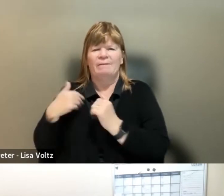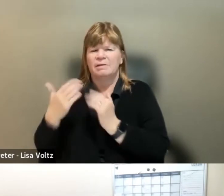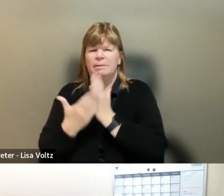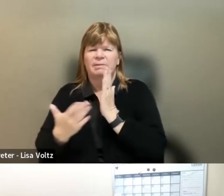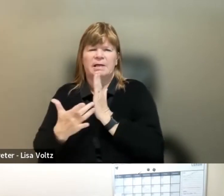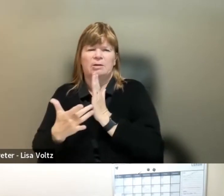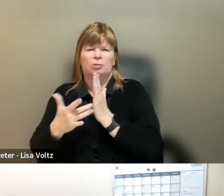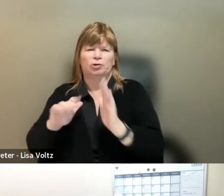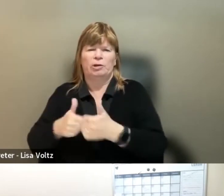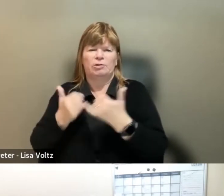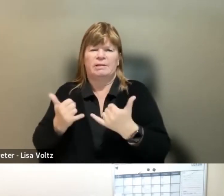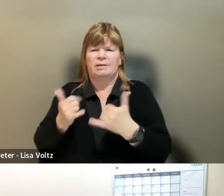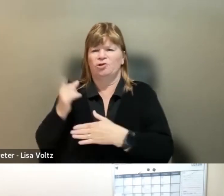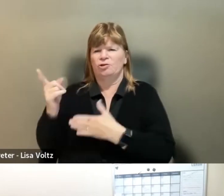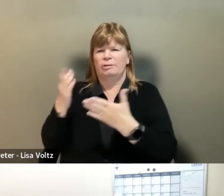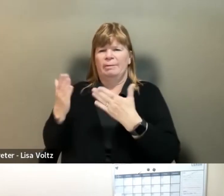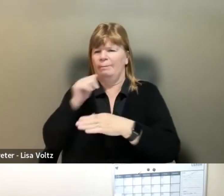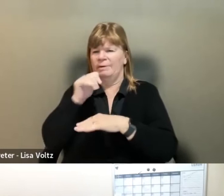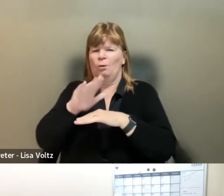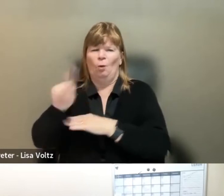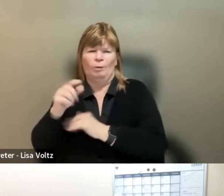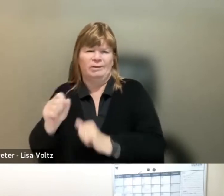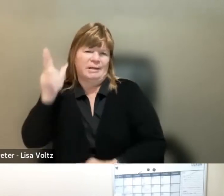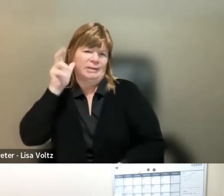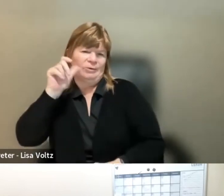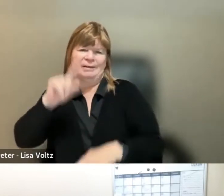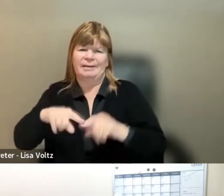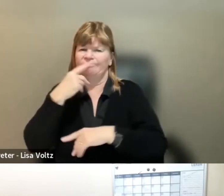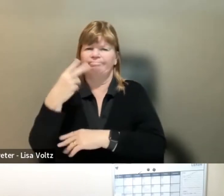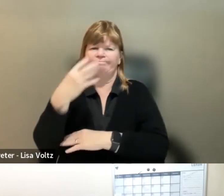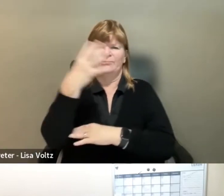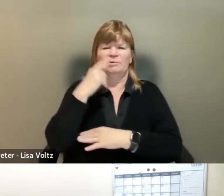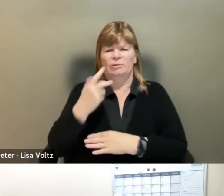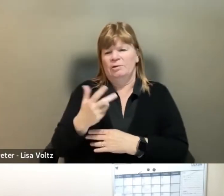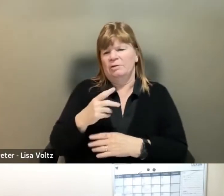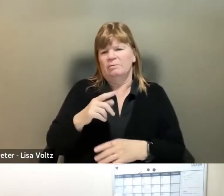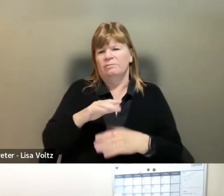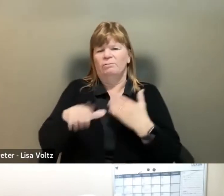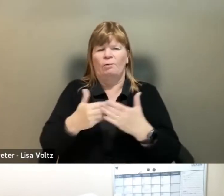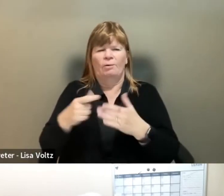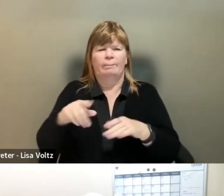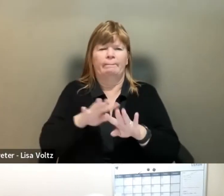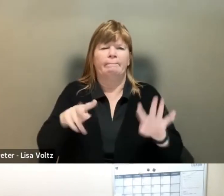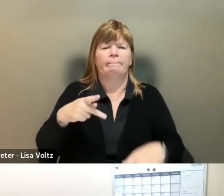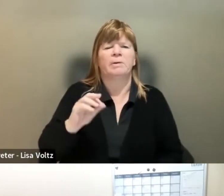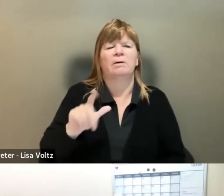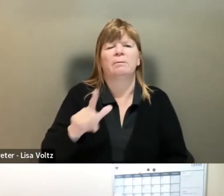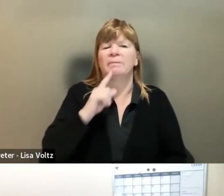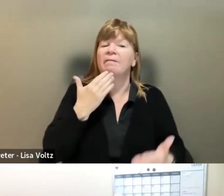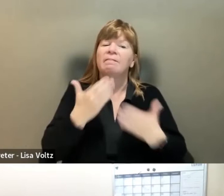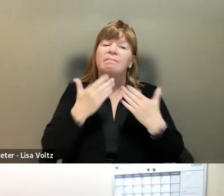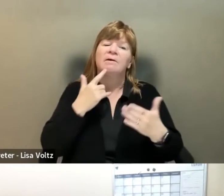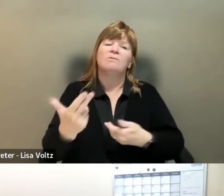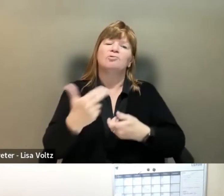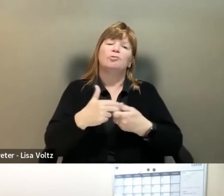challenges today, so she may be audio only. But so thanks so much, everyone, for joining us today.